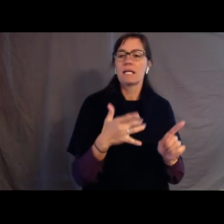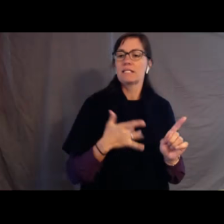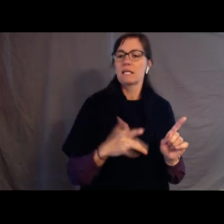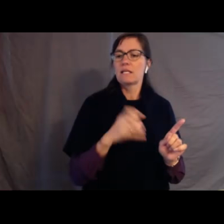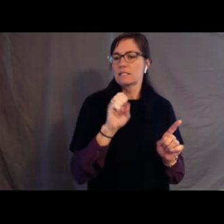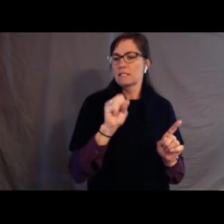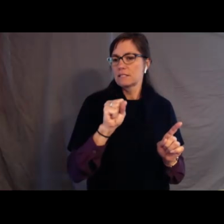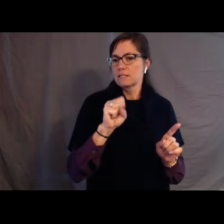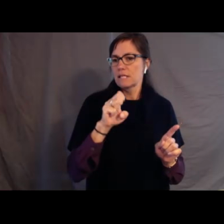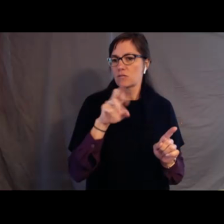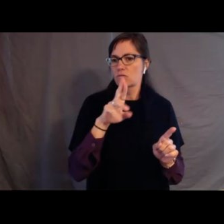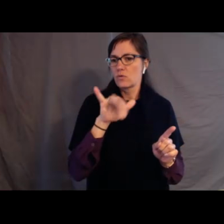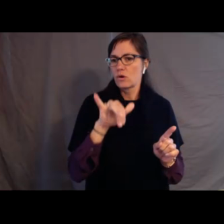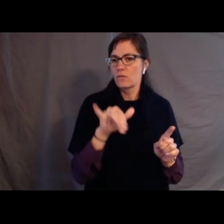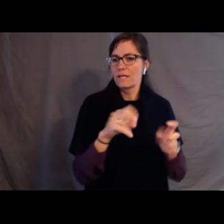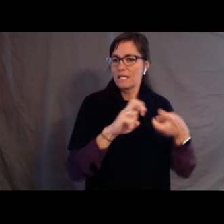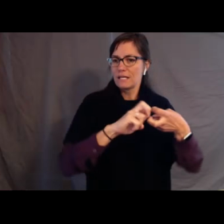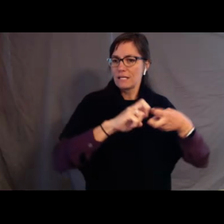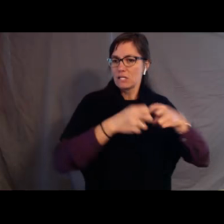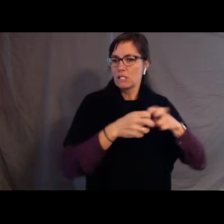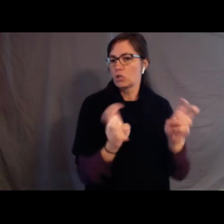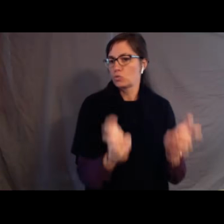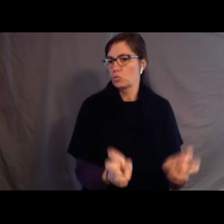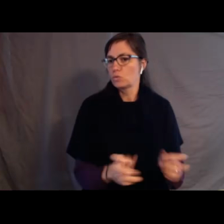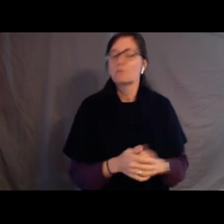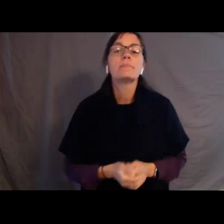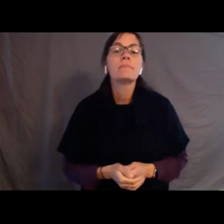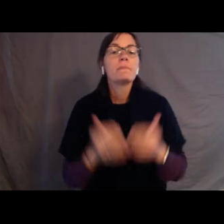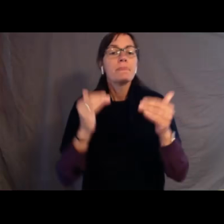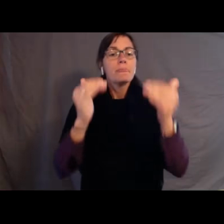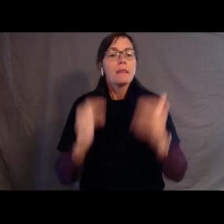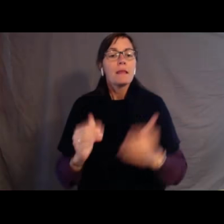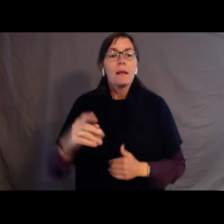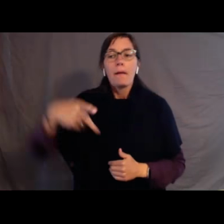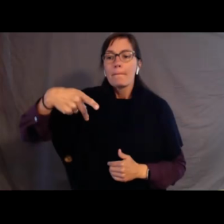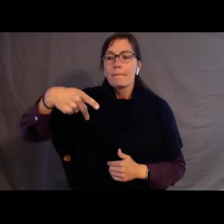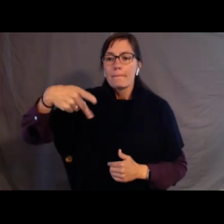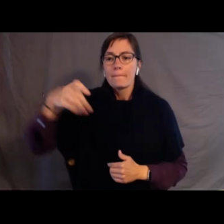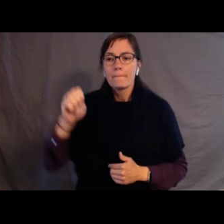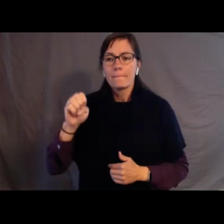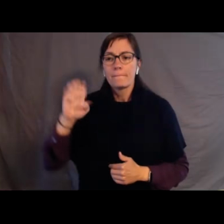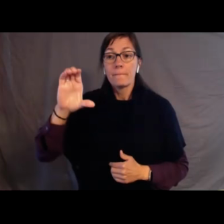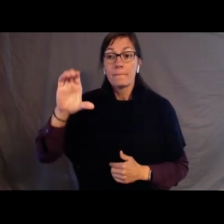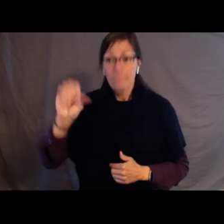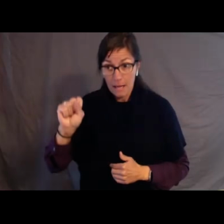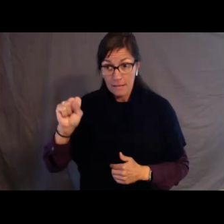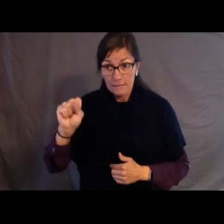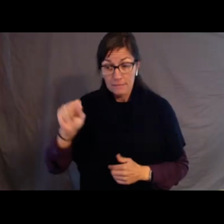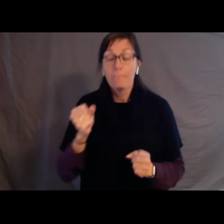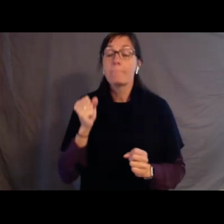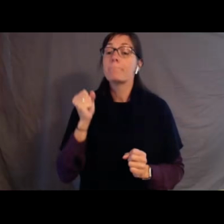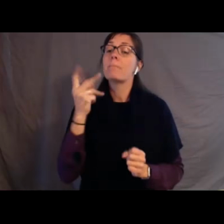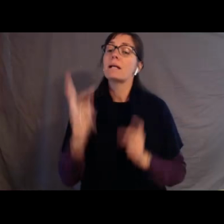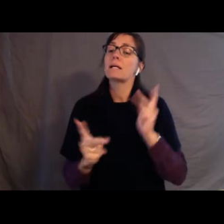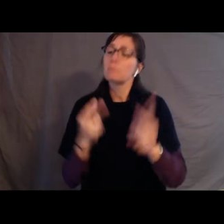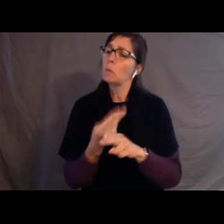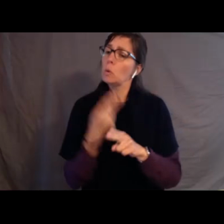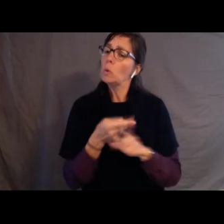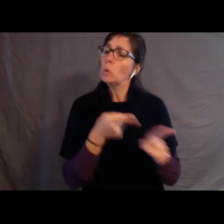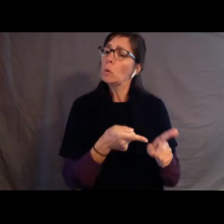want to mention here, a lot of folks use PECS symbols, which is great, but I often see PECS symbols that